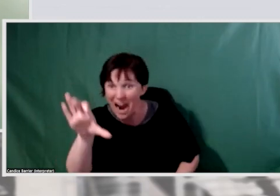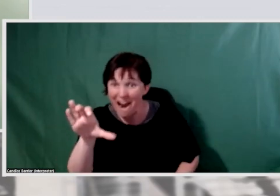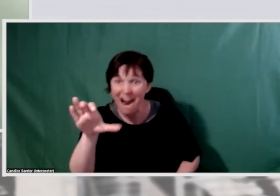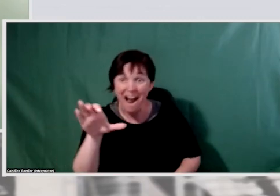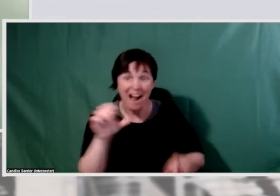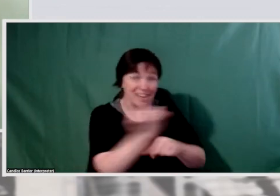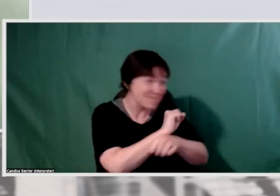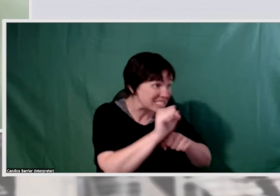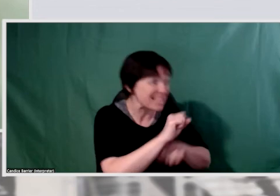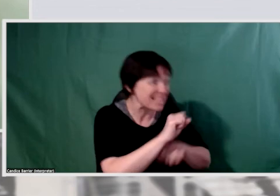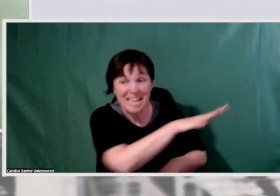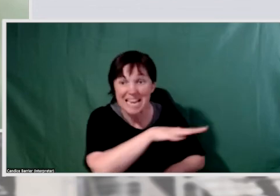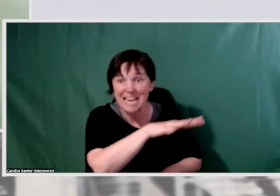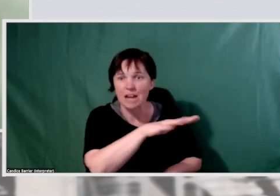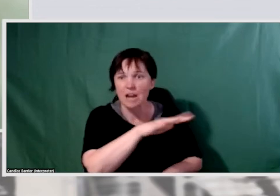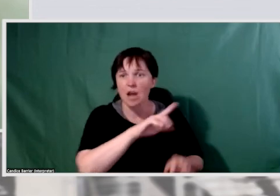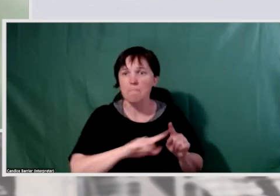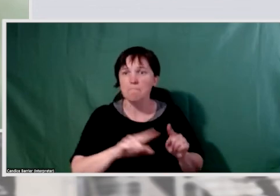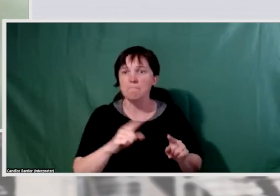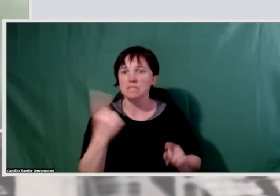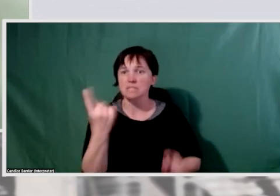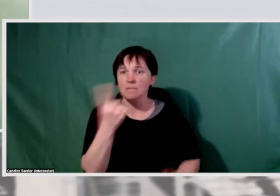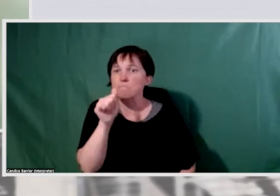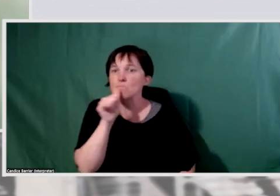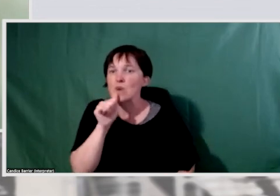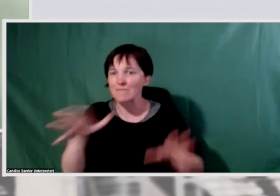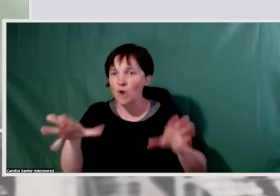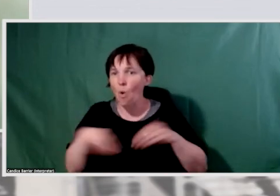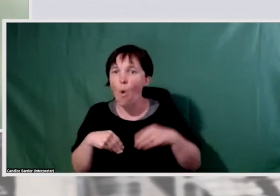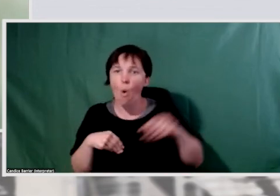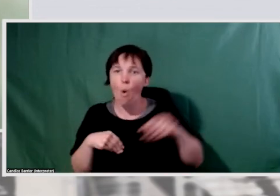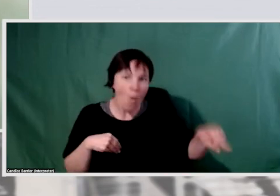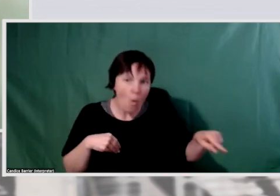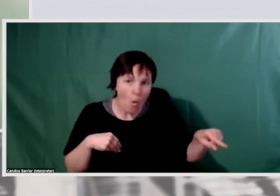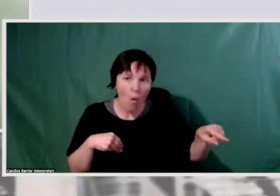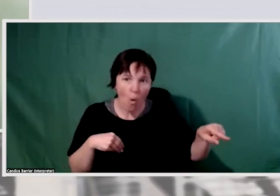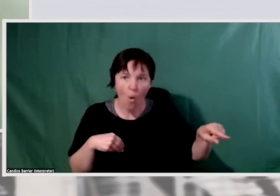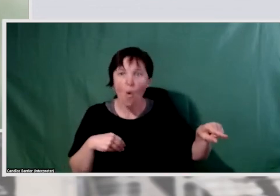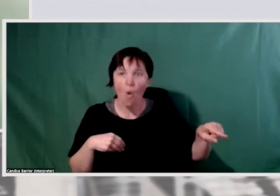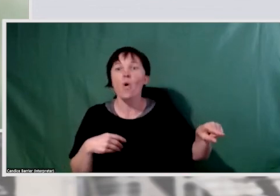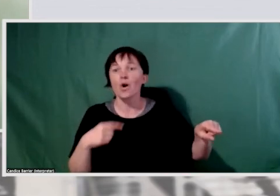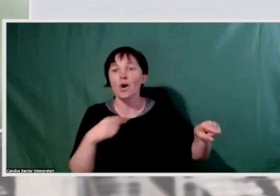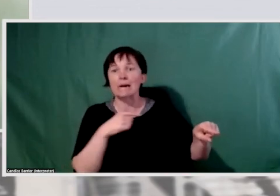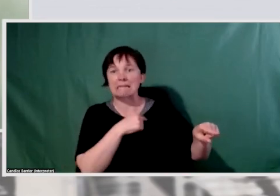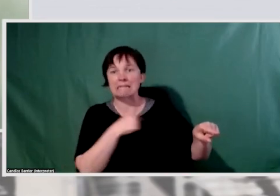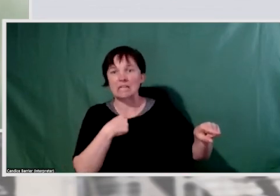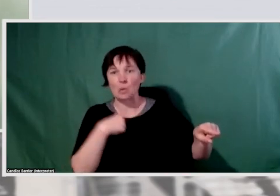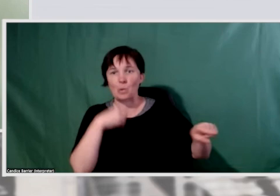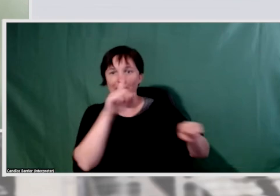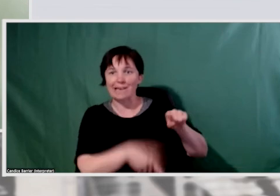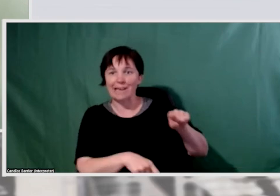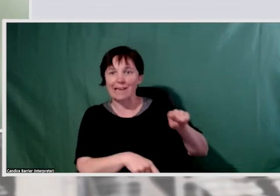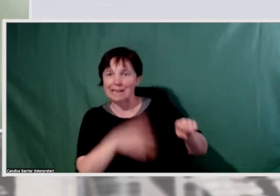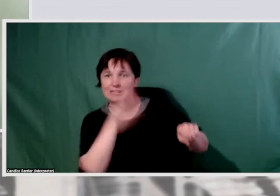but a private entity owns it, and we can't either directly or indirectly influence that outcome.